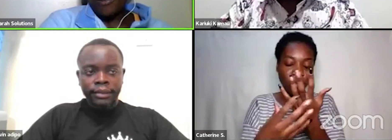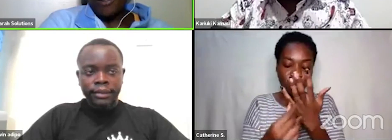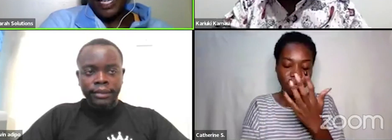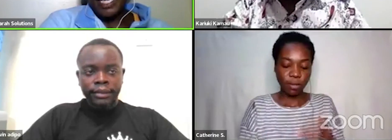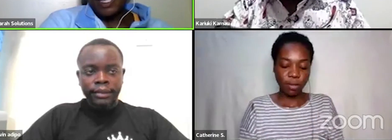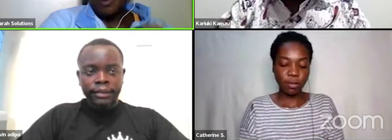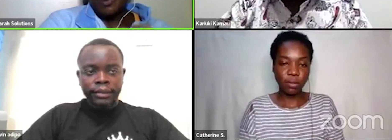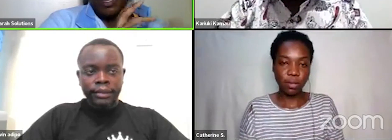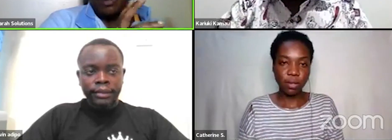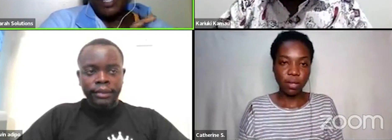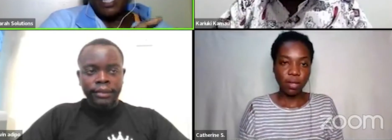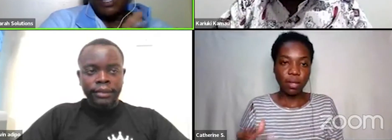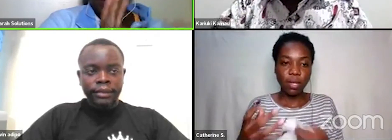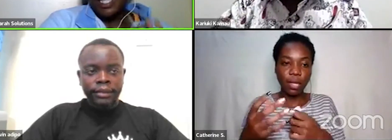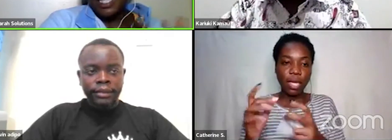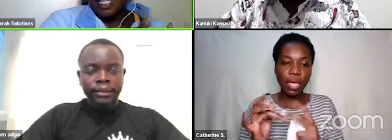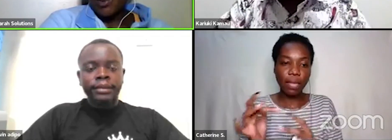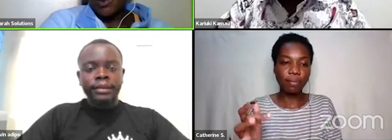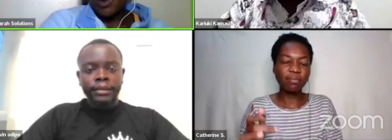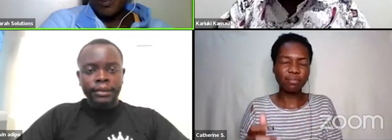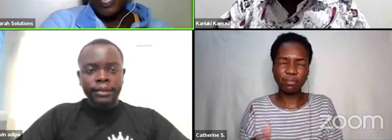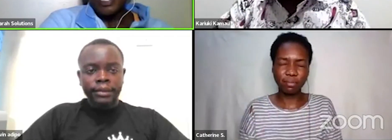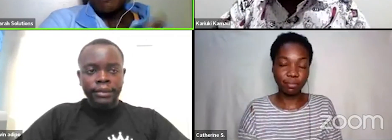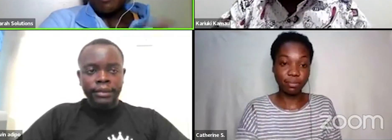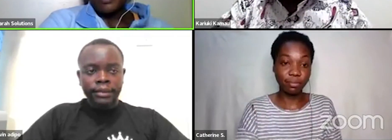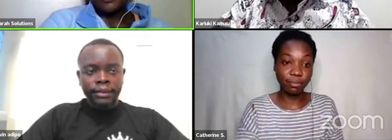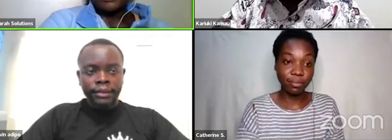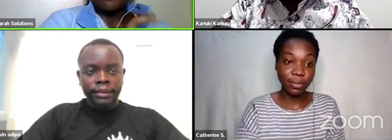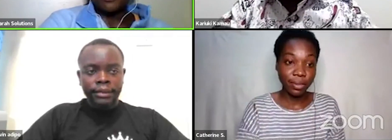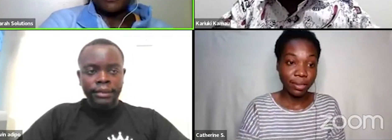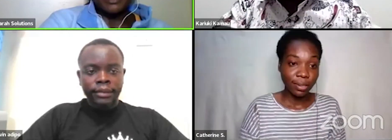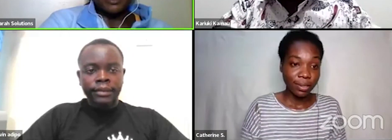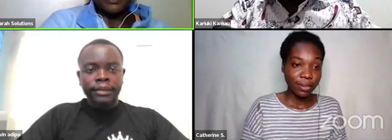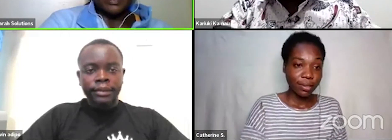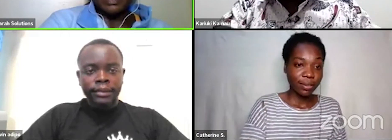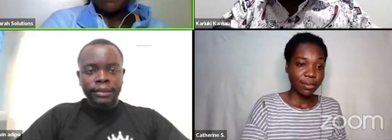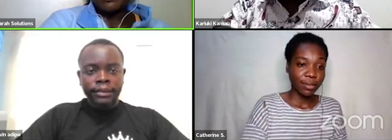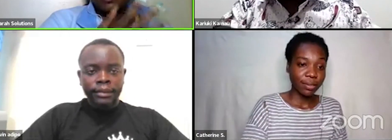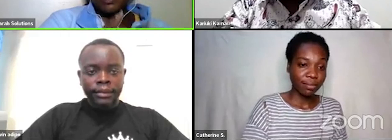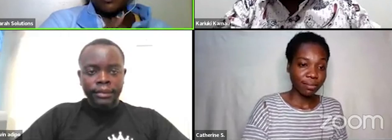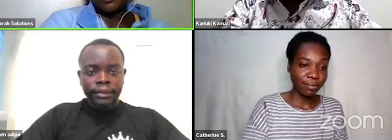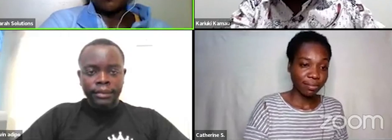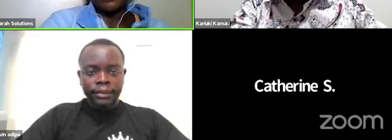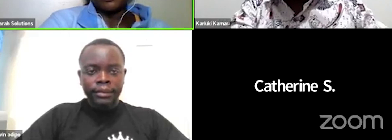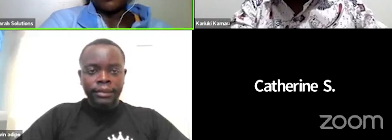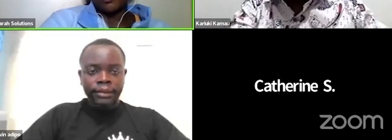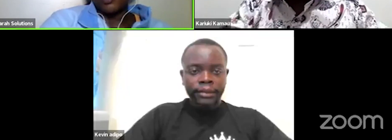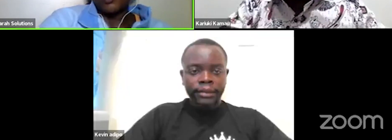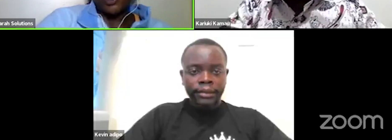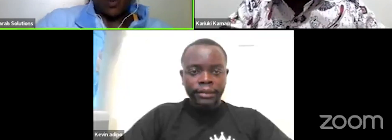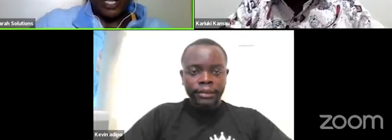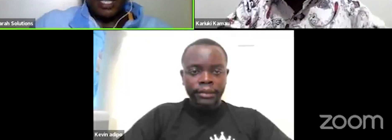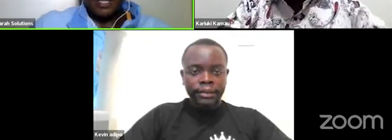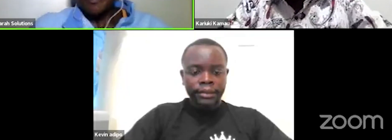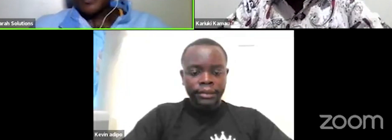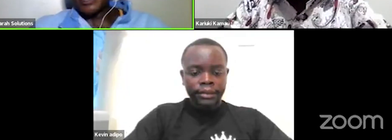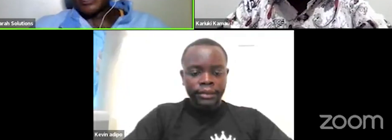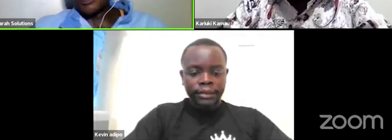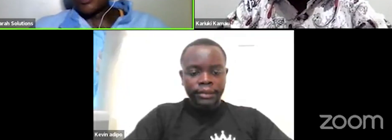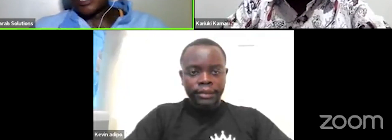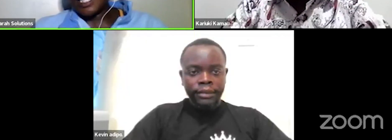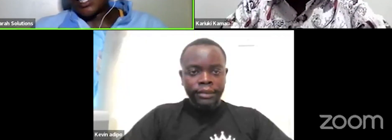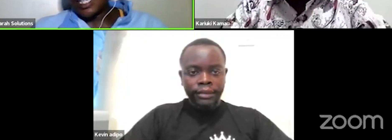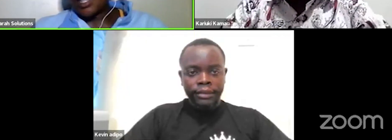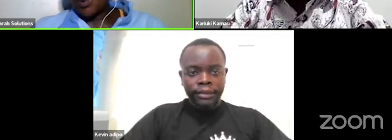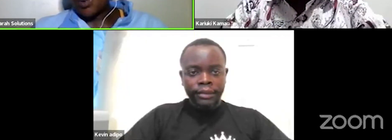email me or Frank and copy one of us. You can decide who to copy, but make sure that both of us are on the email so that we don't miss out on your request.